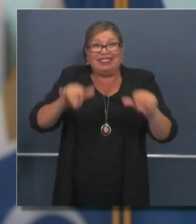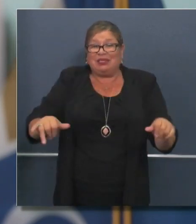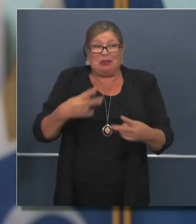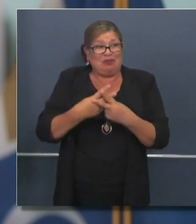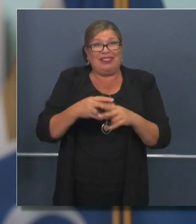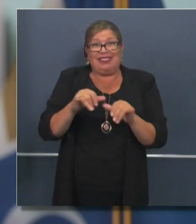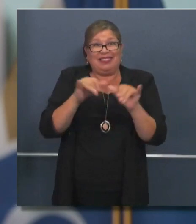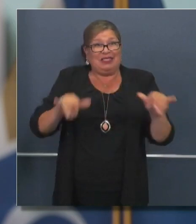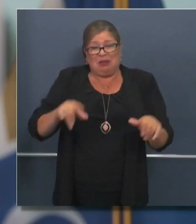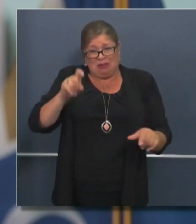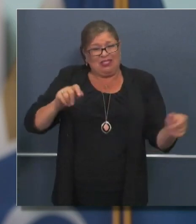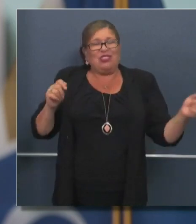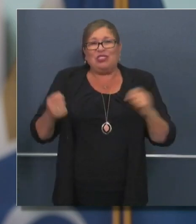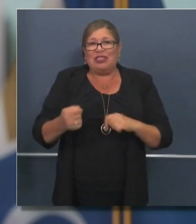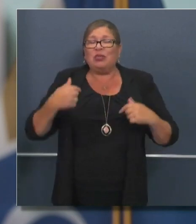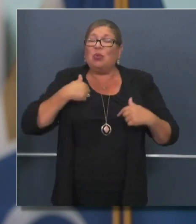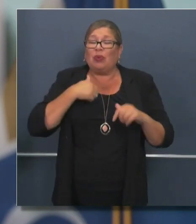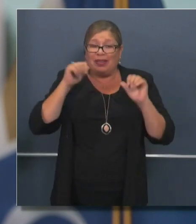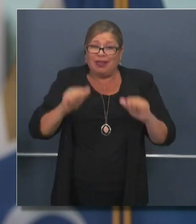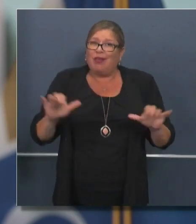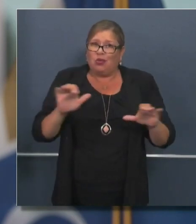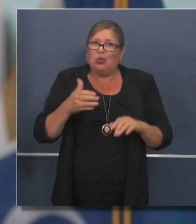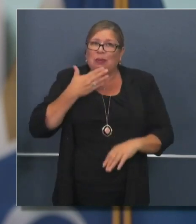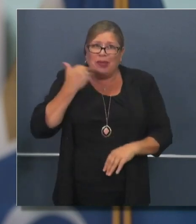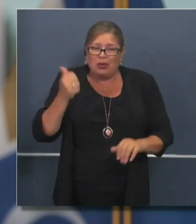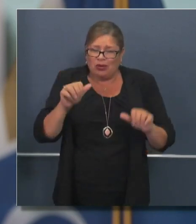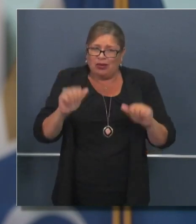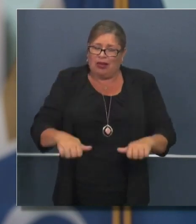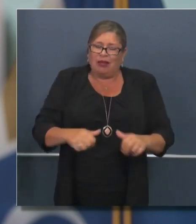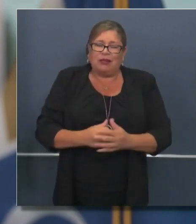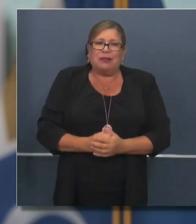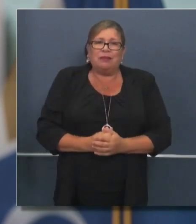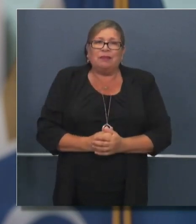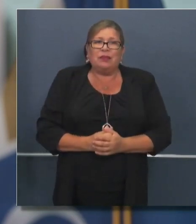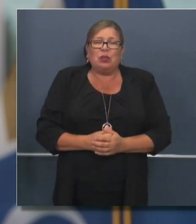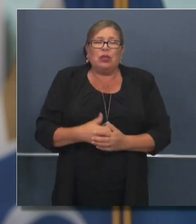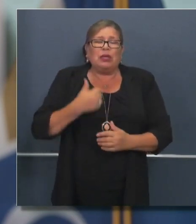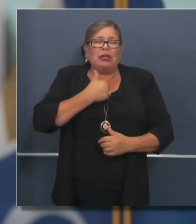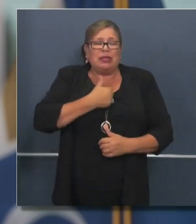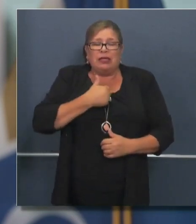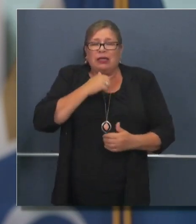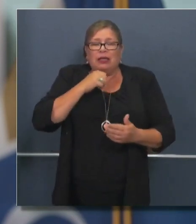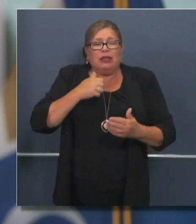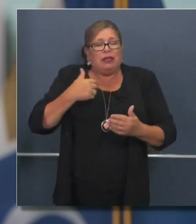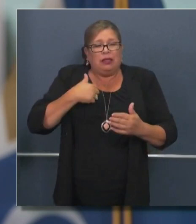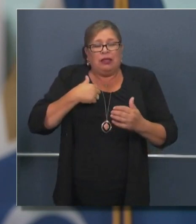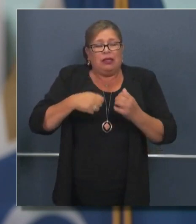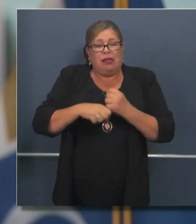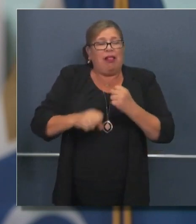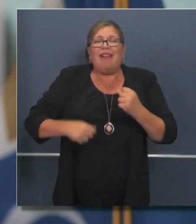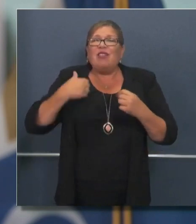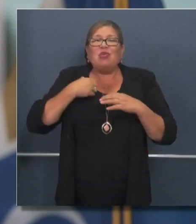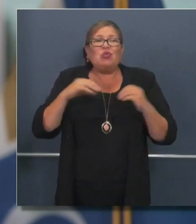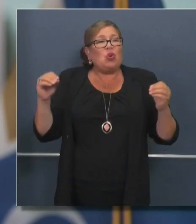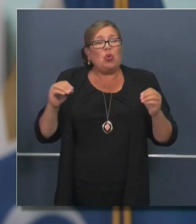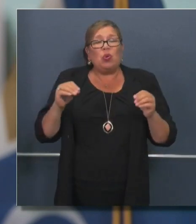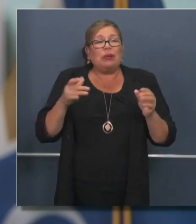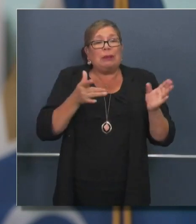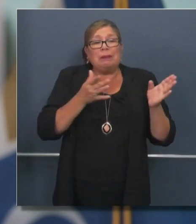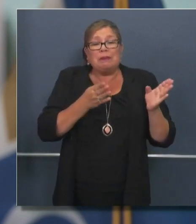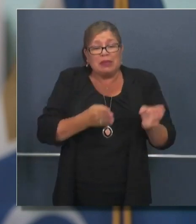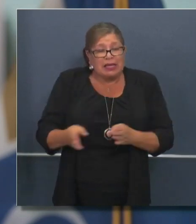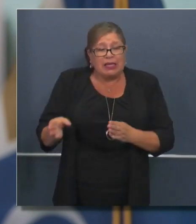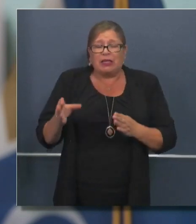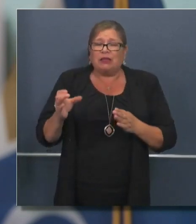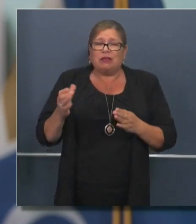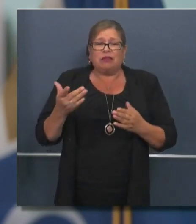institutions. We can do more, we can do better, and so forgive me for being long-winded. There's no script here, for being a little circuitous